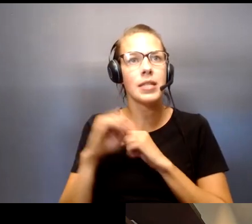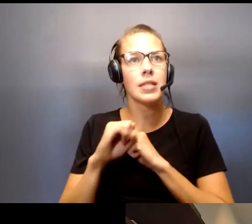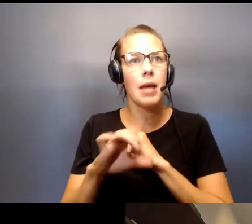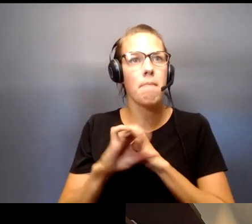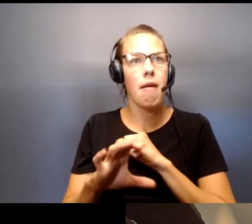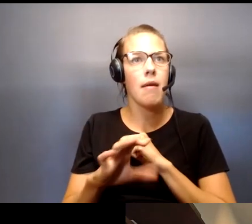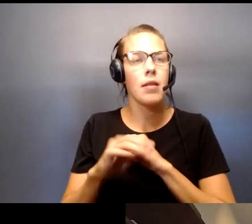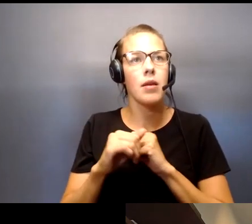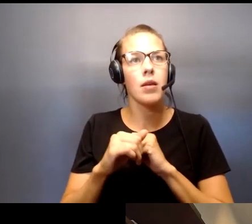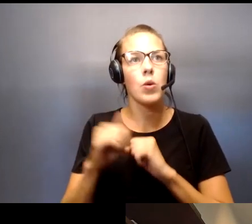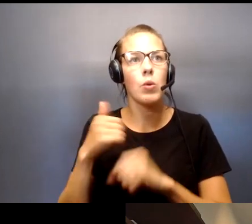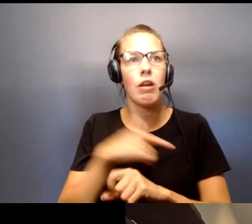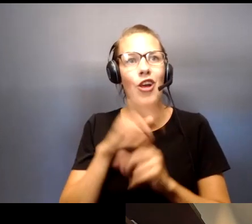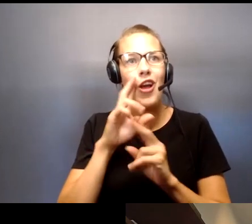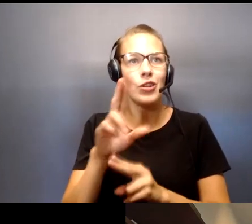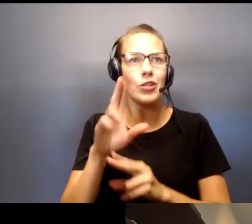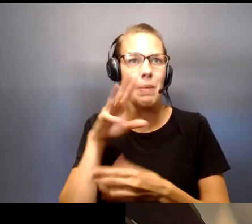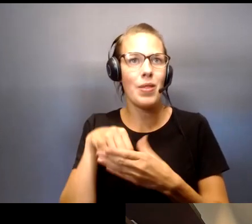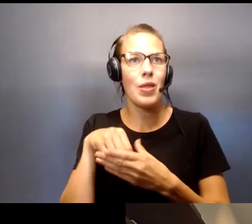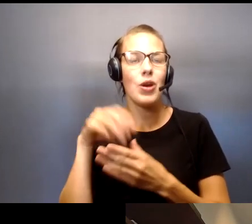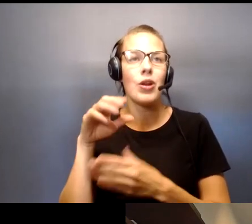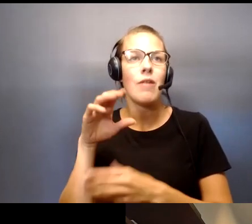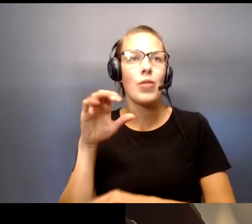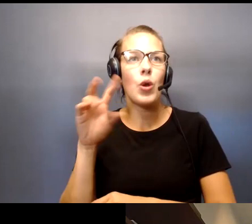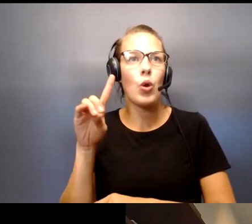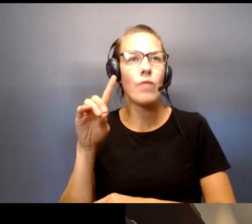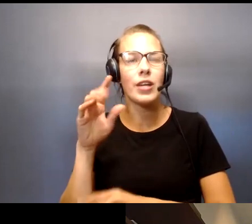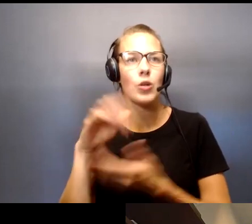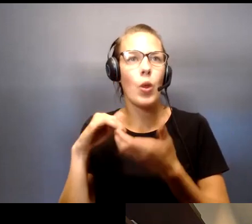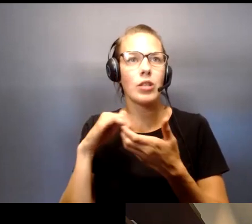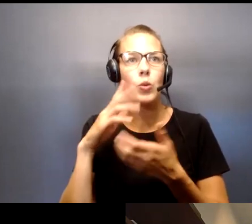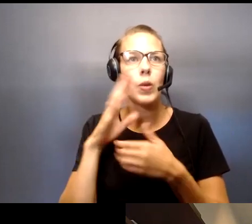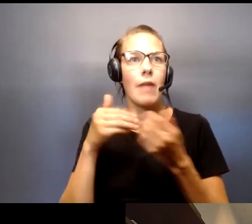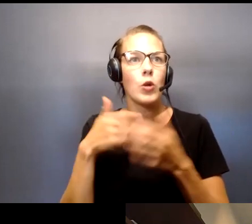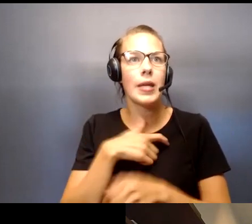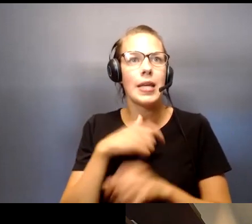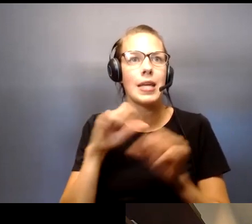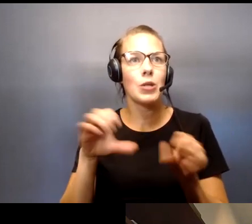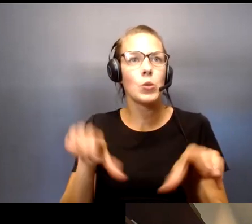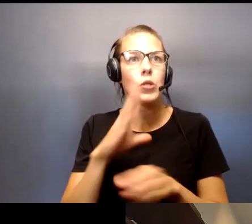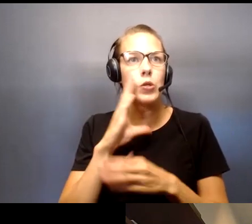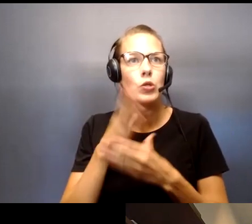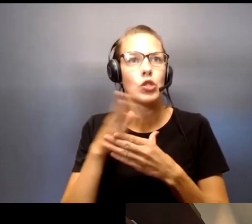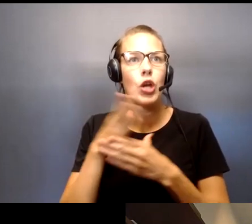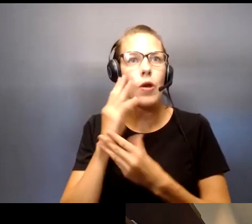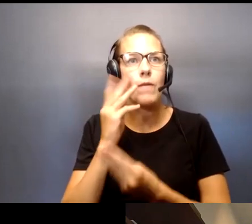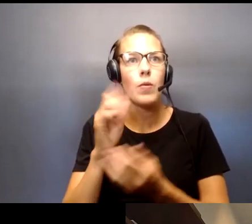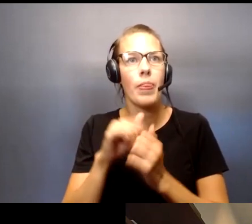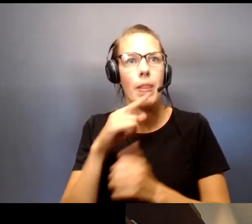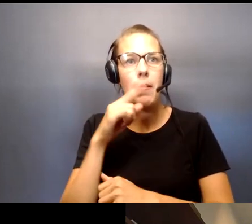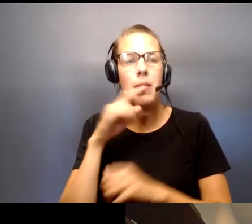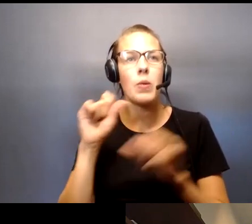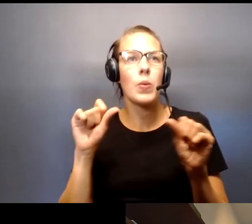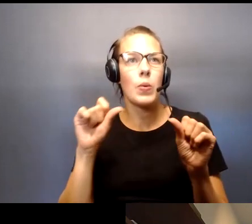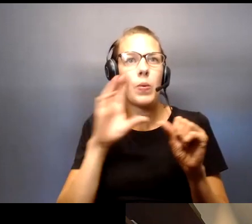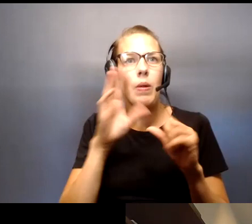And we're honored to be part of the COVID Coalition, and whatever we can do to share information with the public, we'll do it. So thank